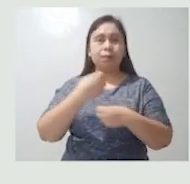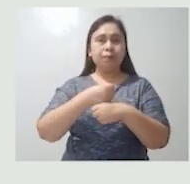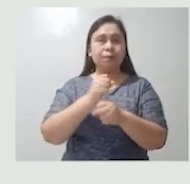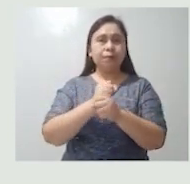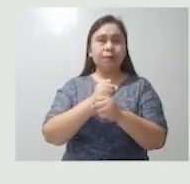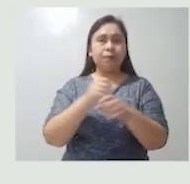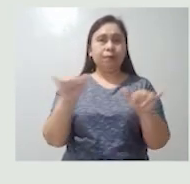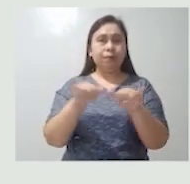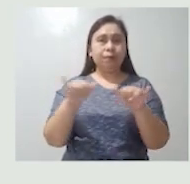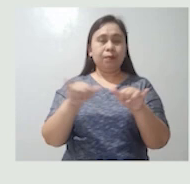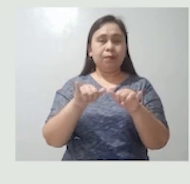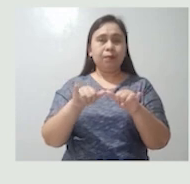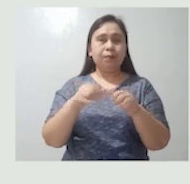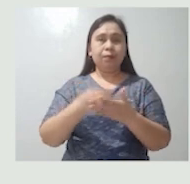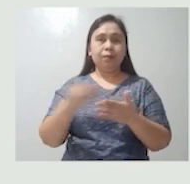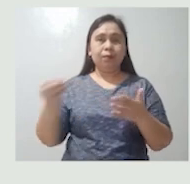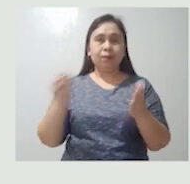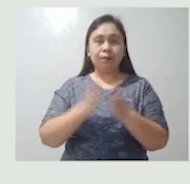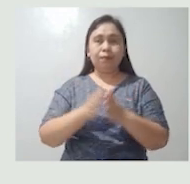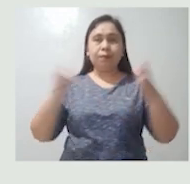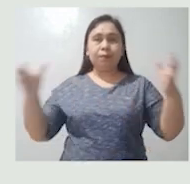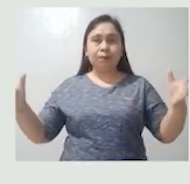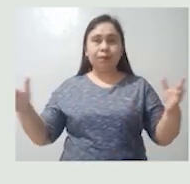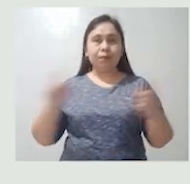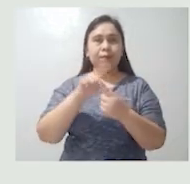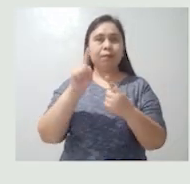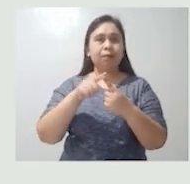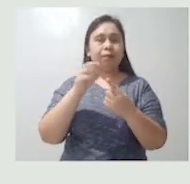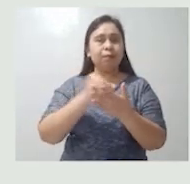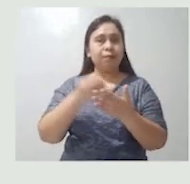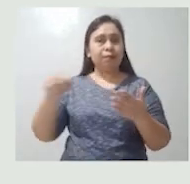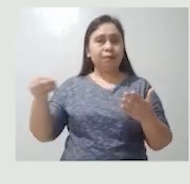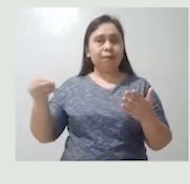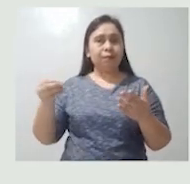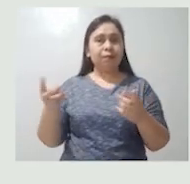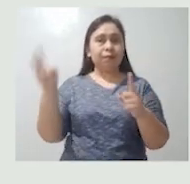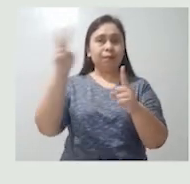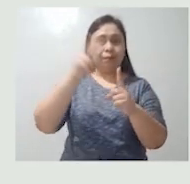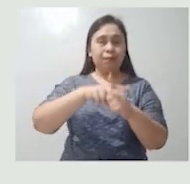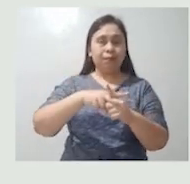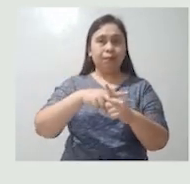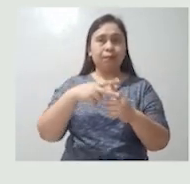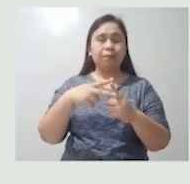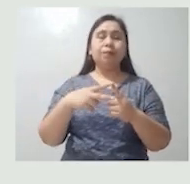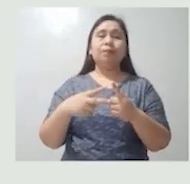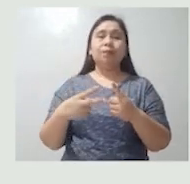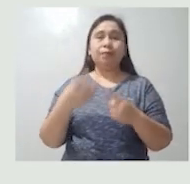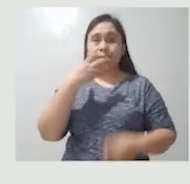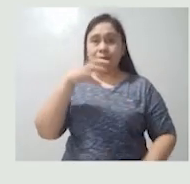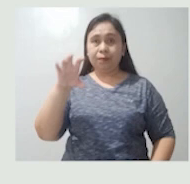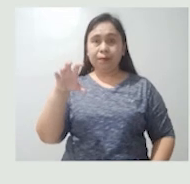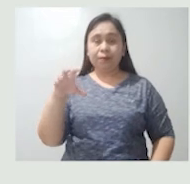the size of the object. When an object is heated, it expands. Otherwise, it contracts.